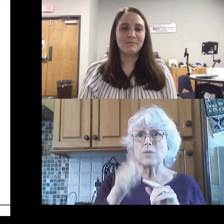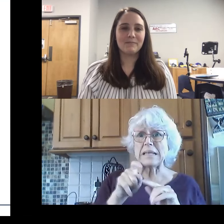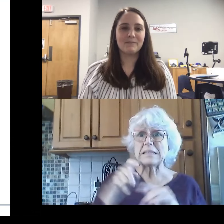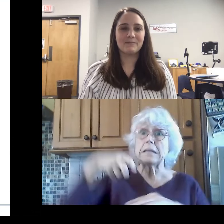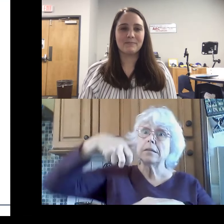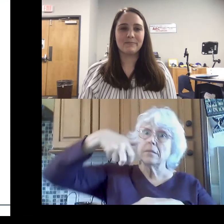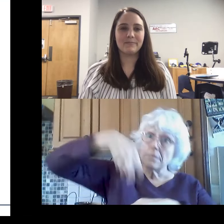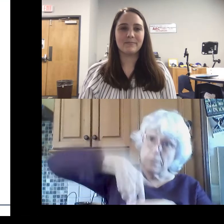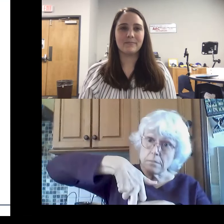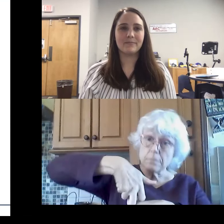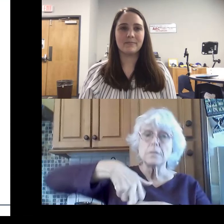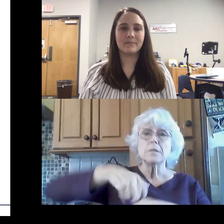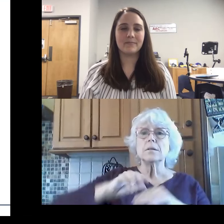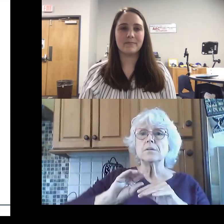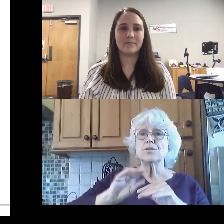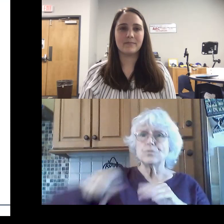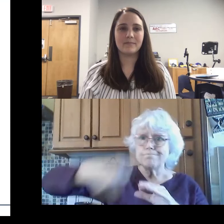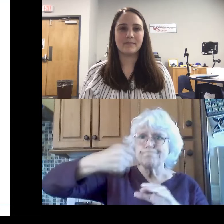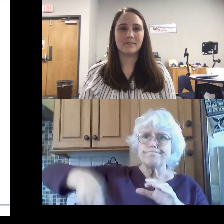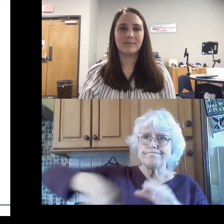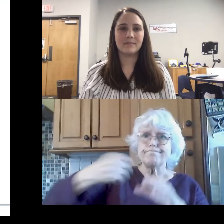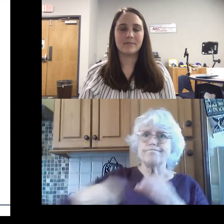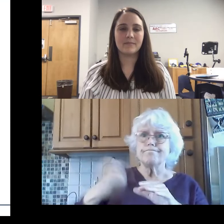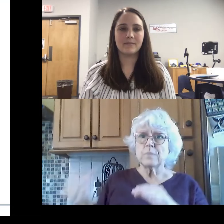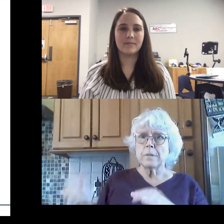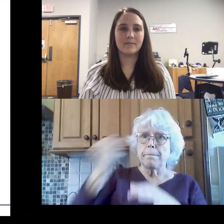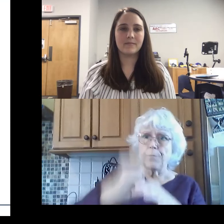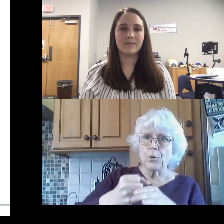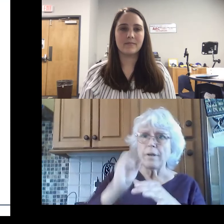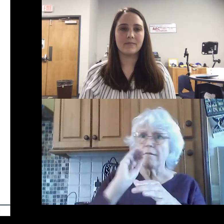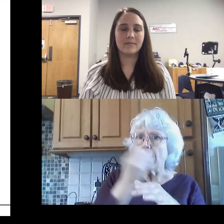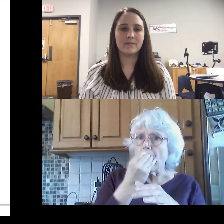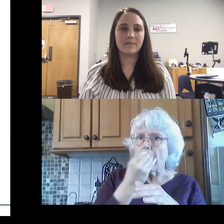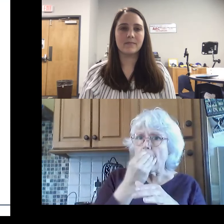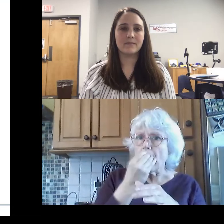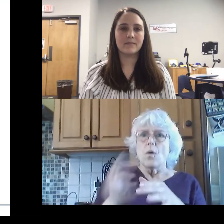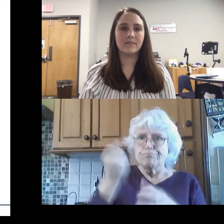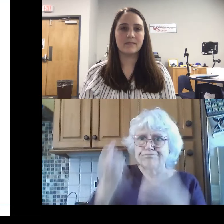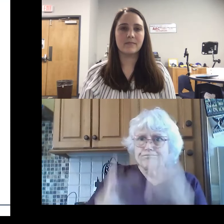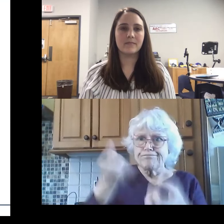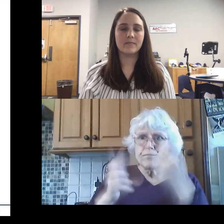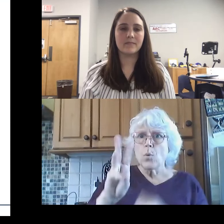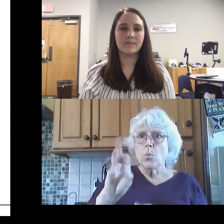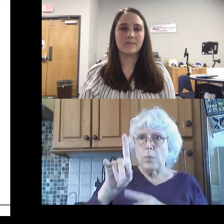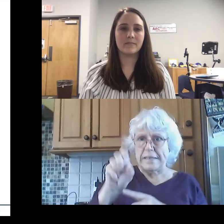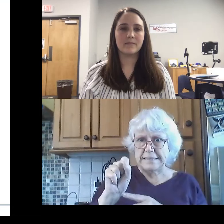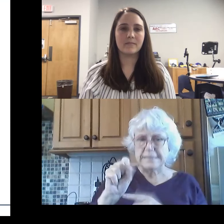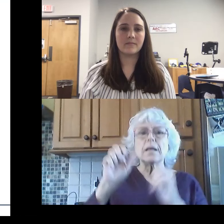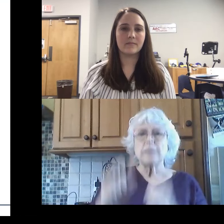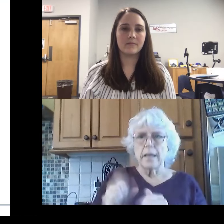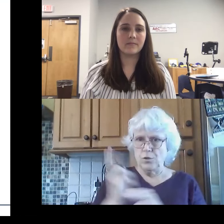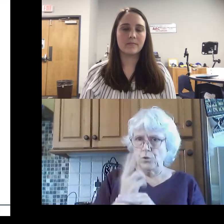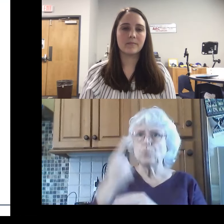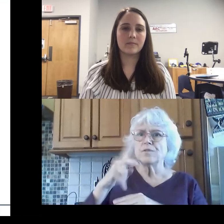pull weeds. She could flip it over and use it as a knee support but also a support to be able to